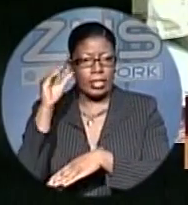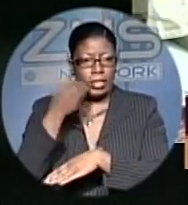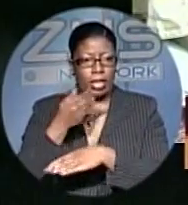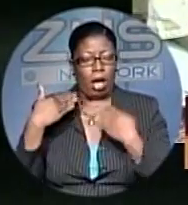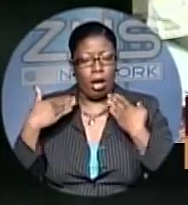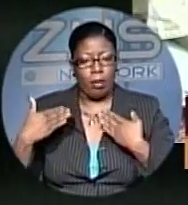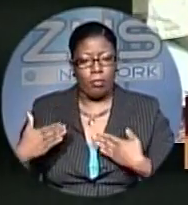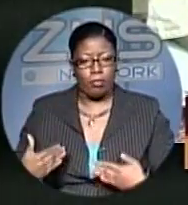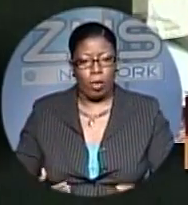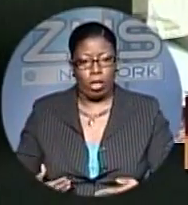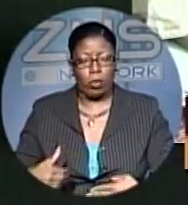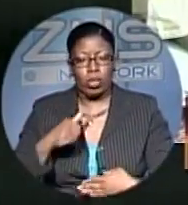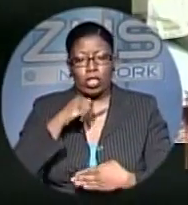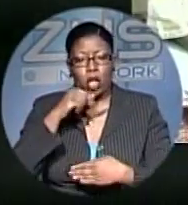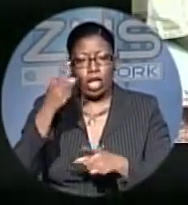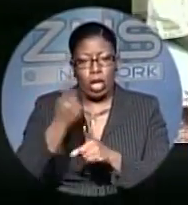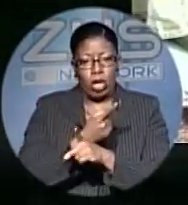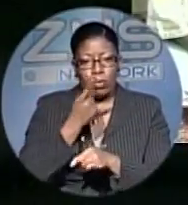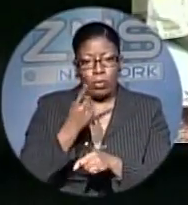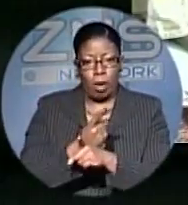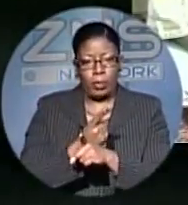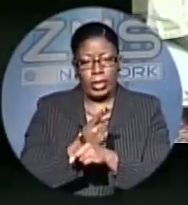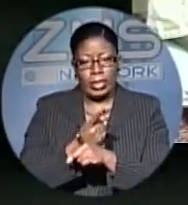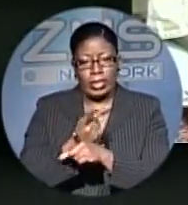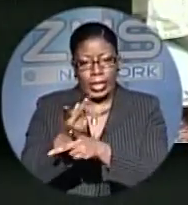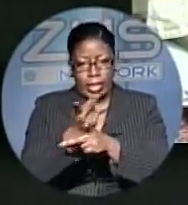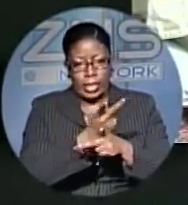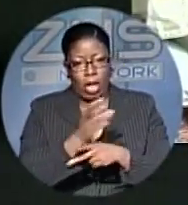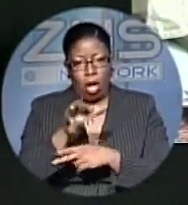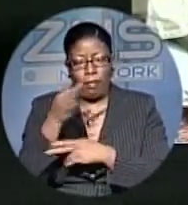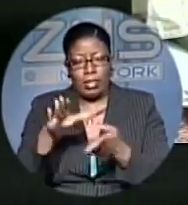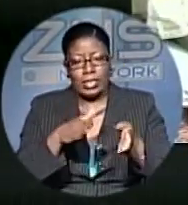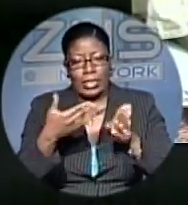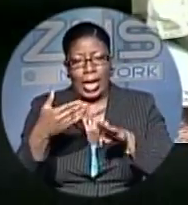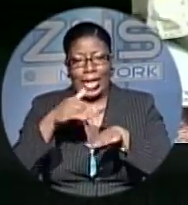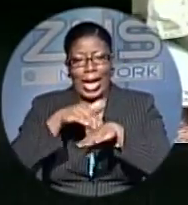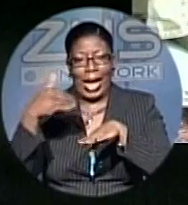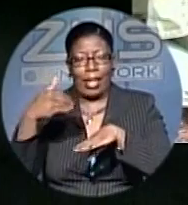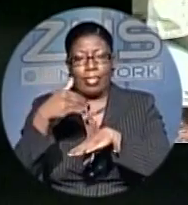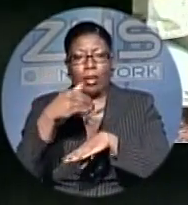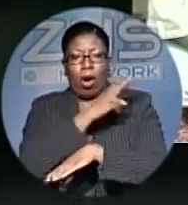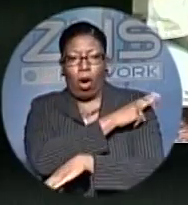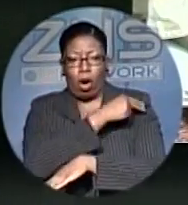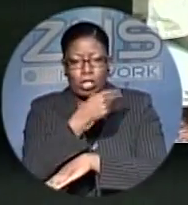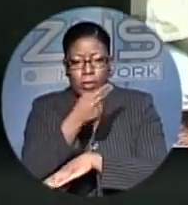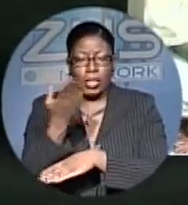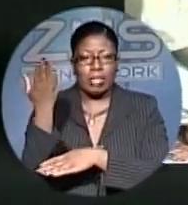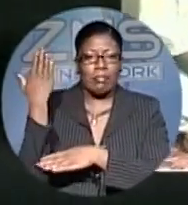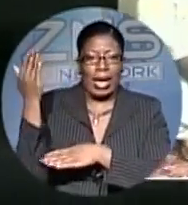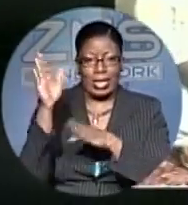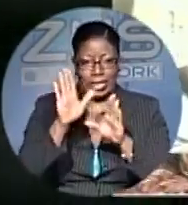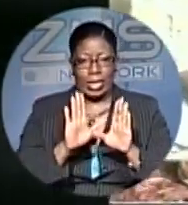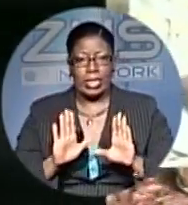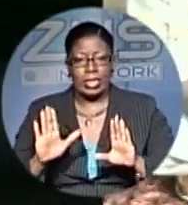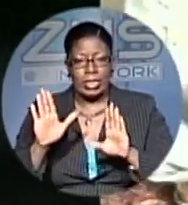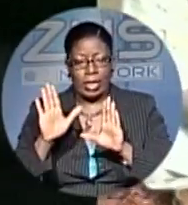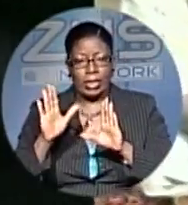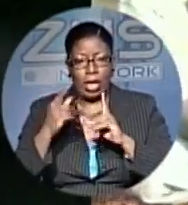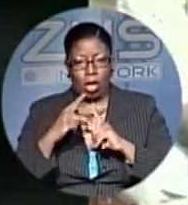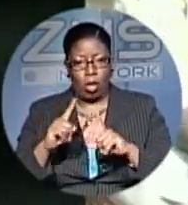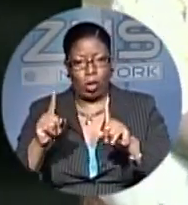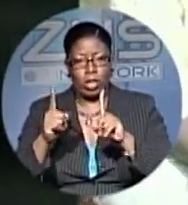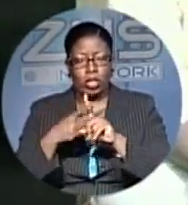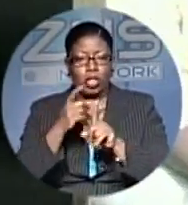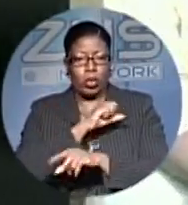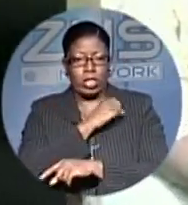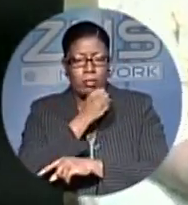was allegedly not properly taken care of when he died at the Princess Margaret Hospital this past Sunday. According to Smith, when